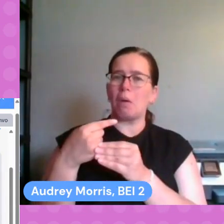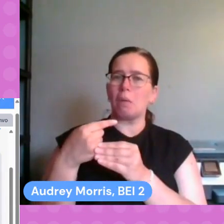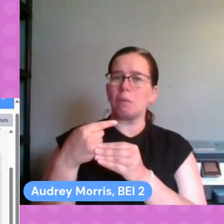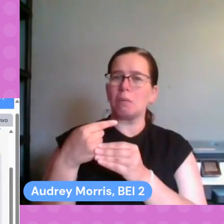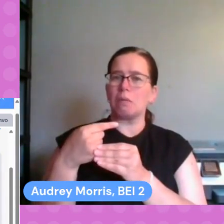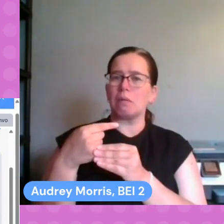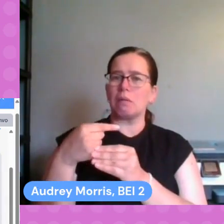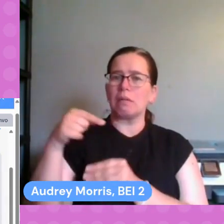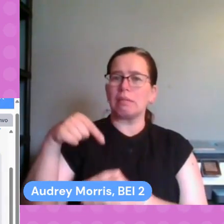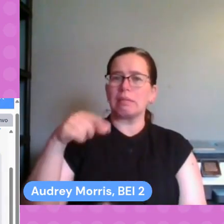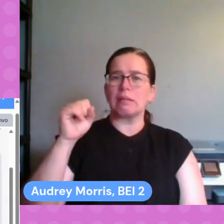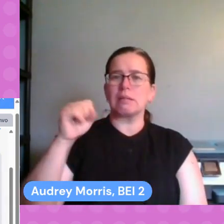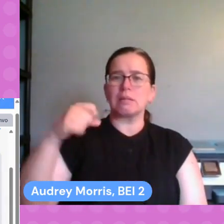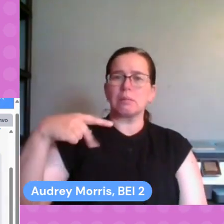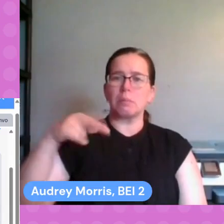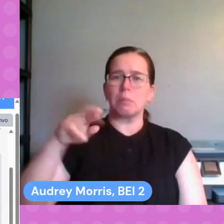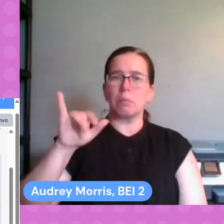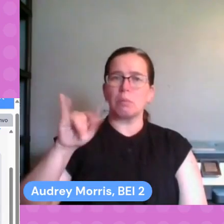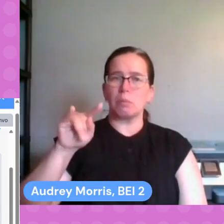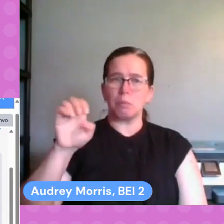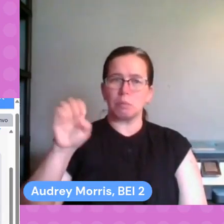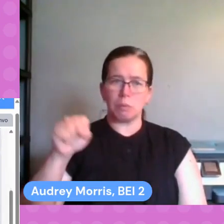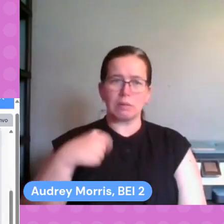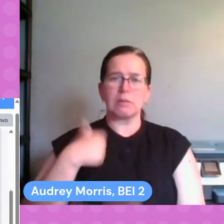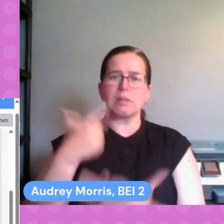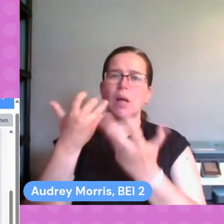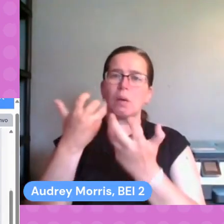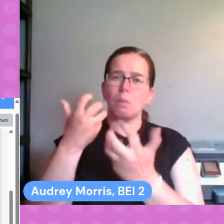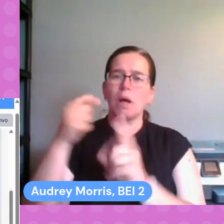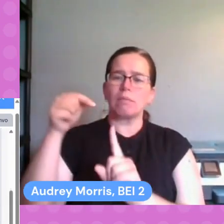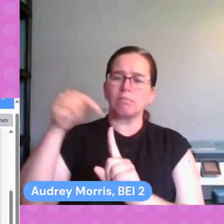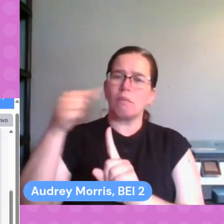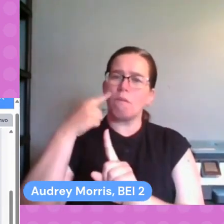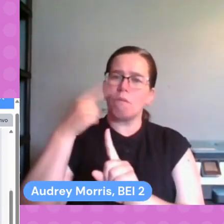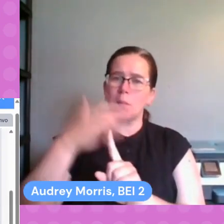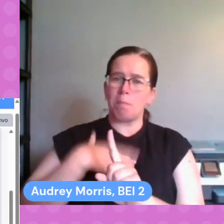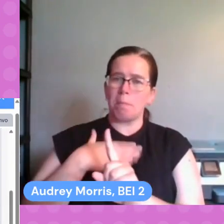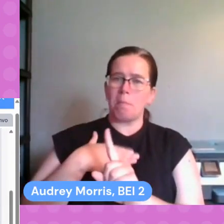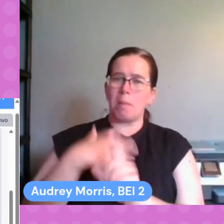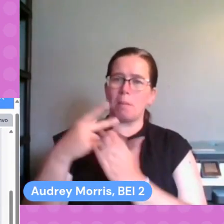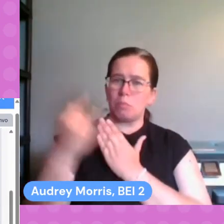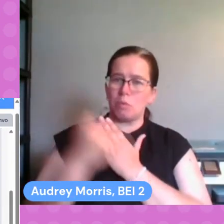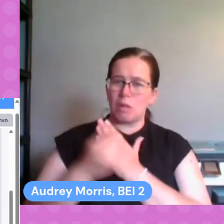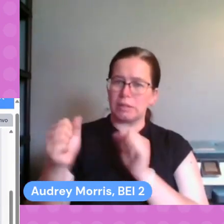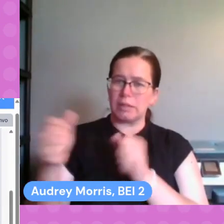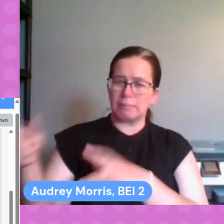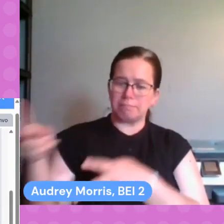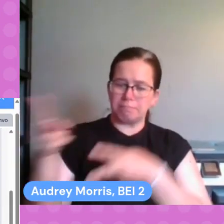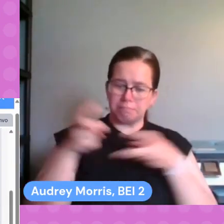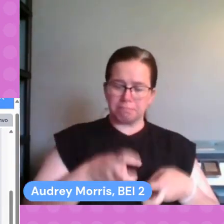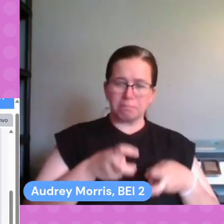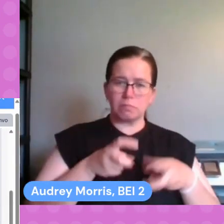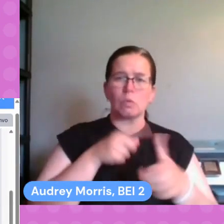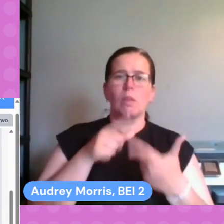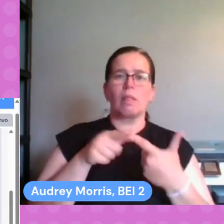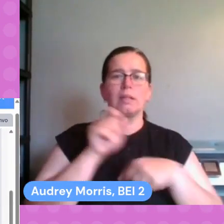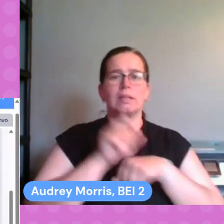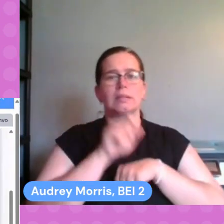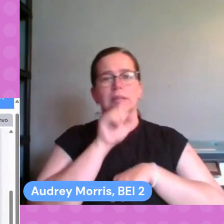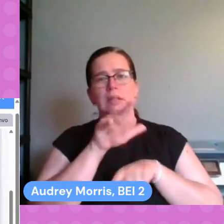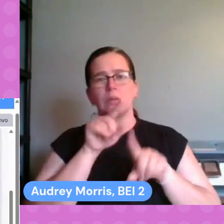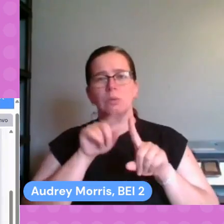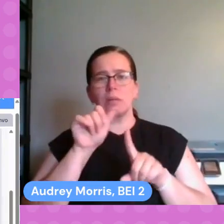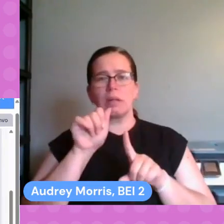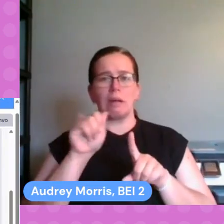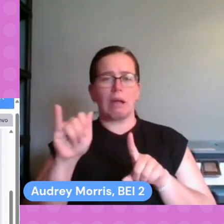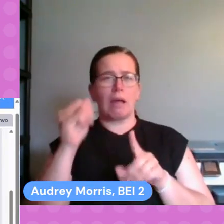these sprites, because I'm looking for a sprite for my project to remix. So now that's sending that to the AI to think about